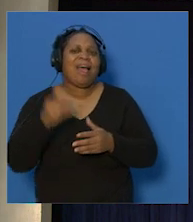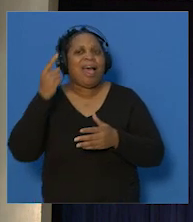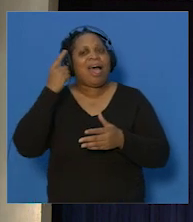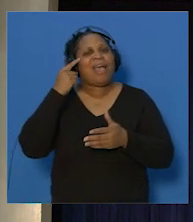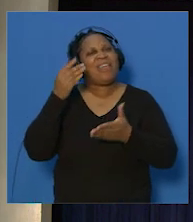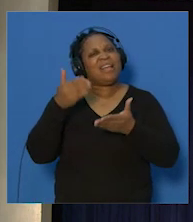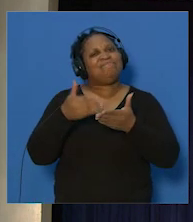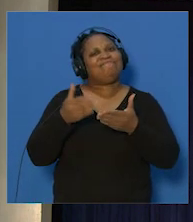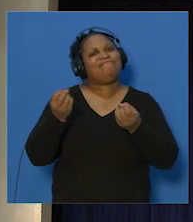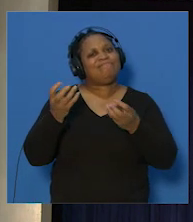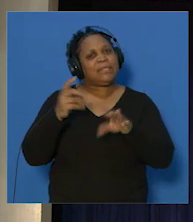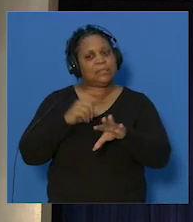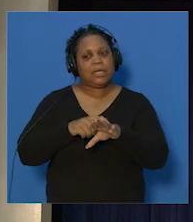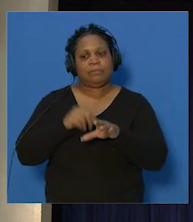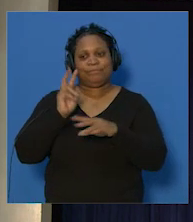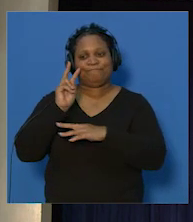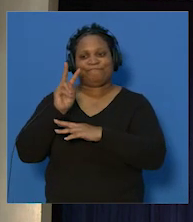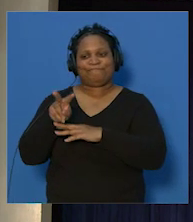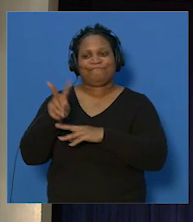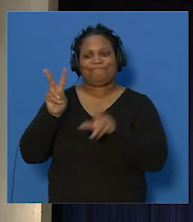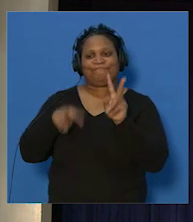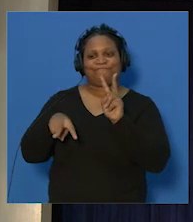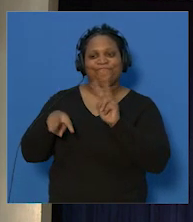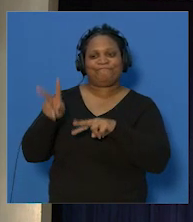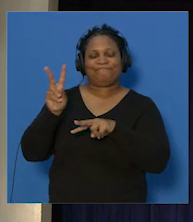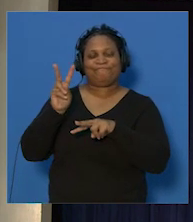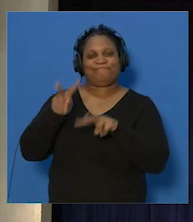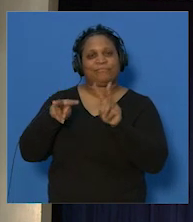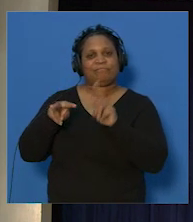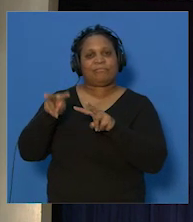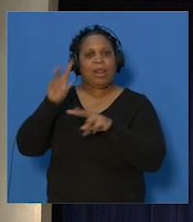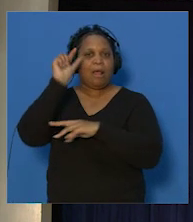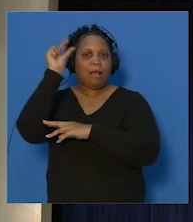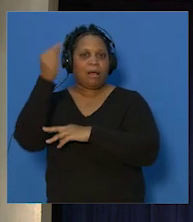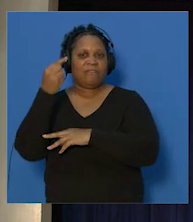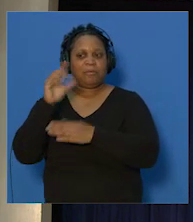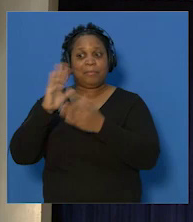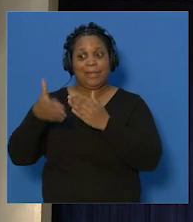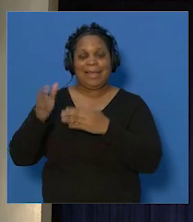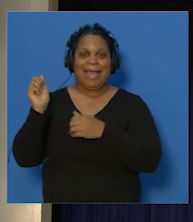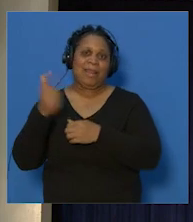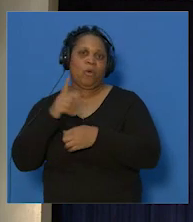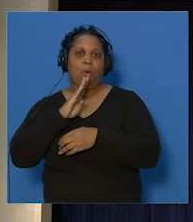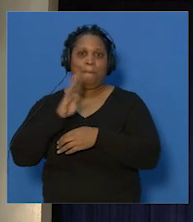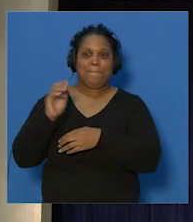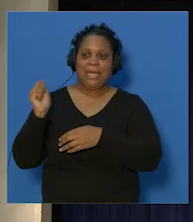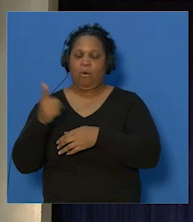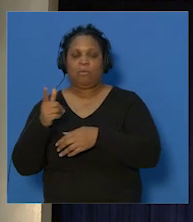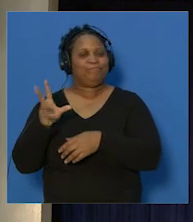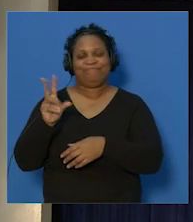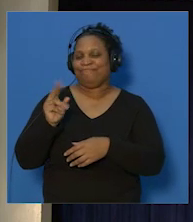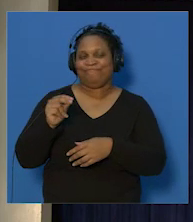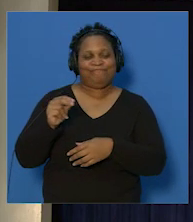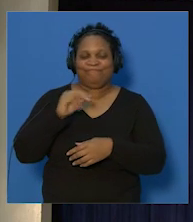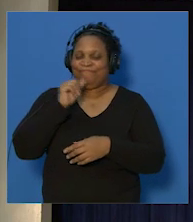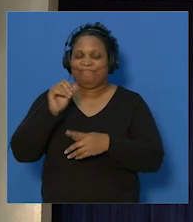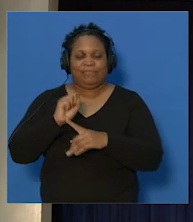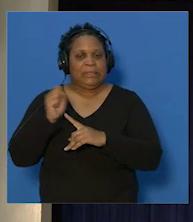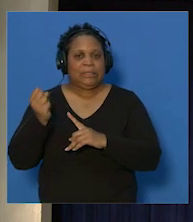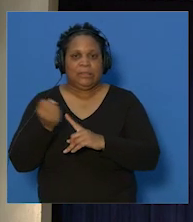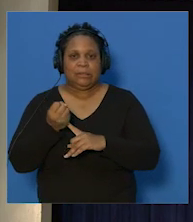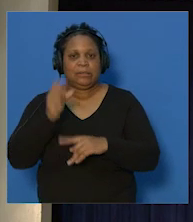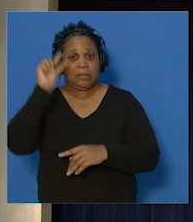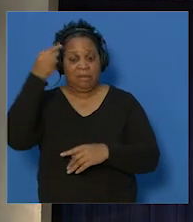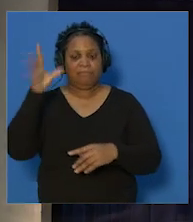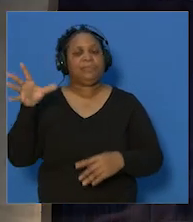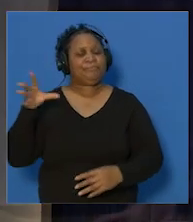oftentimes we want to look at the government as the end-all and be-all of everything, and clearly that cannot be the case. The government accepts